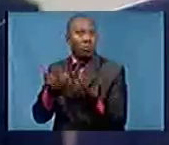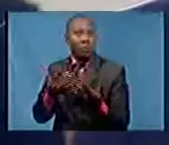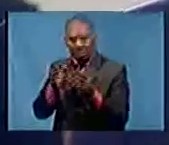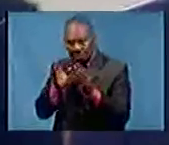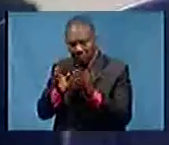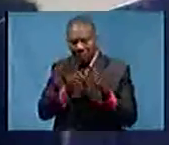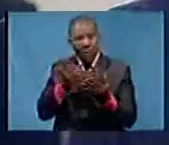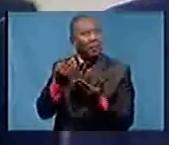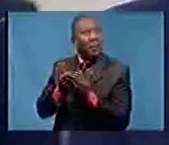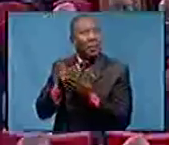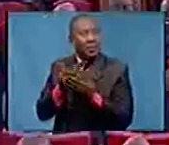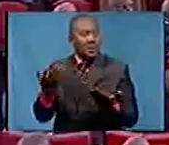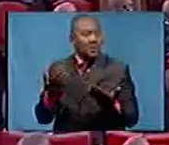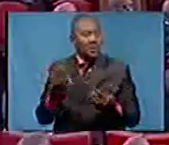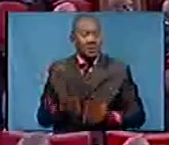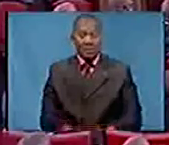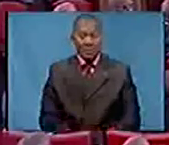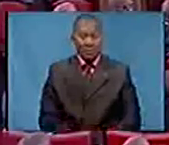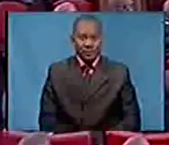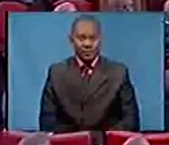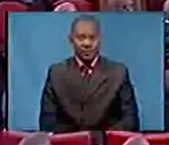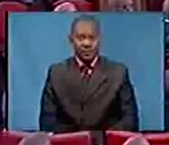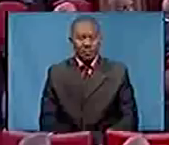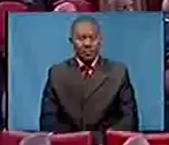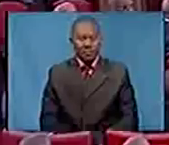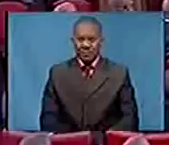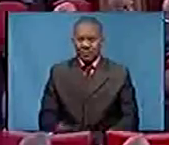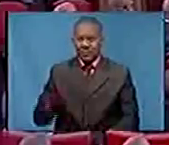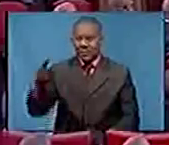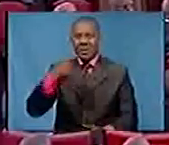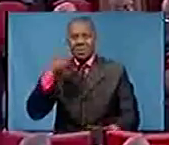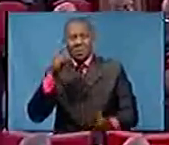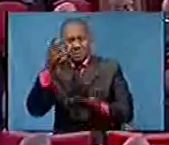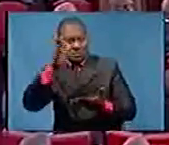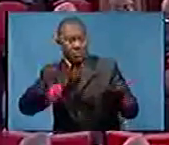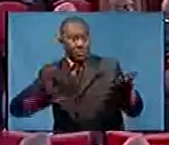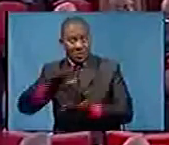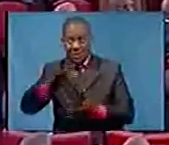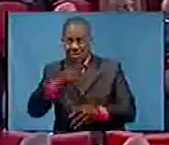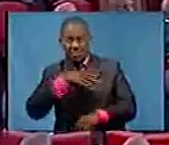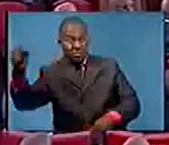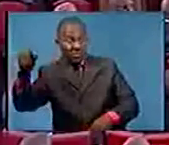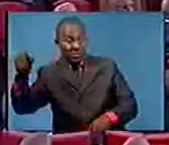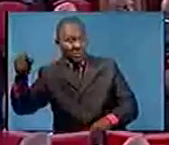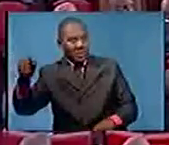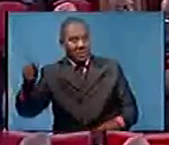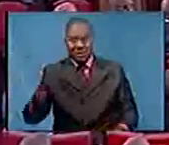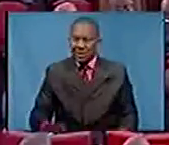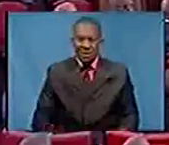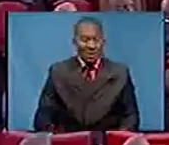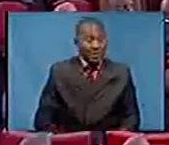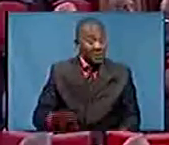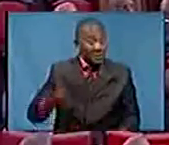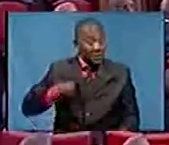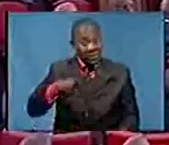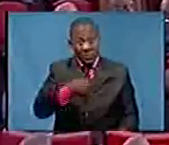finances. And you cause confusion and you run away. We must all know that